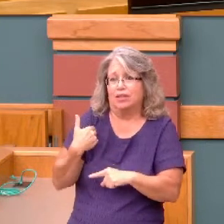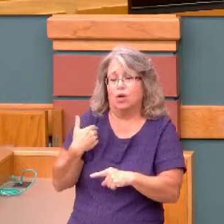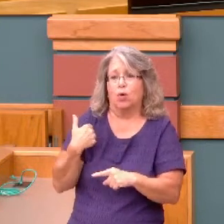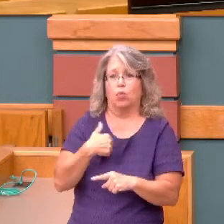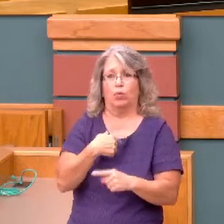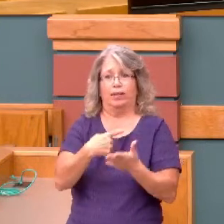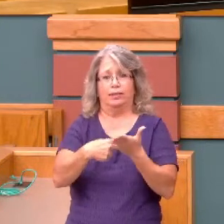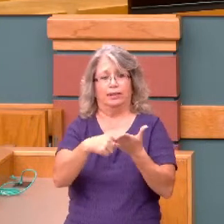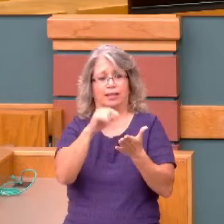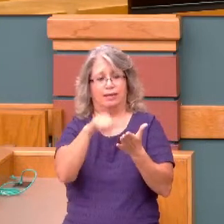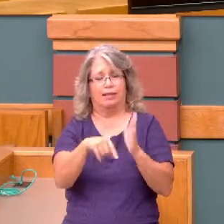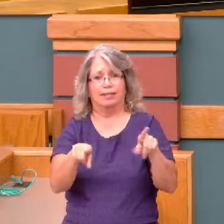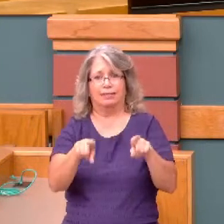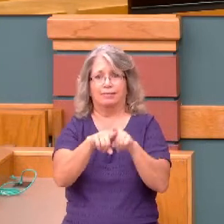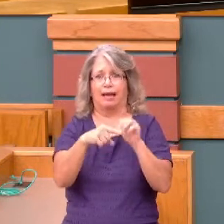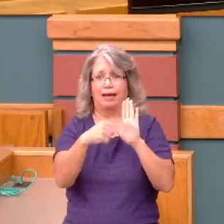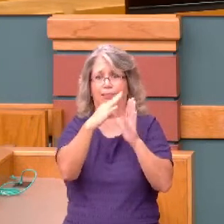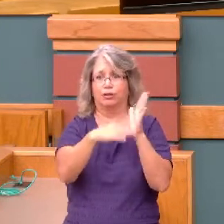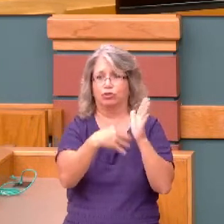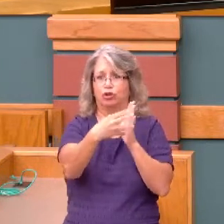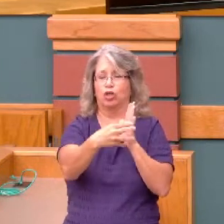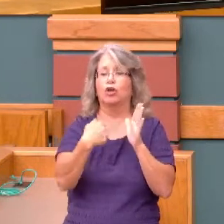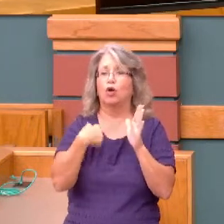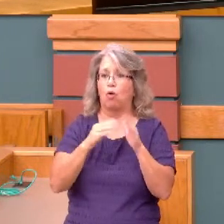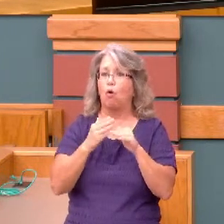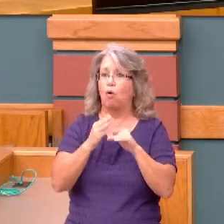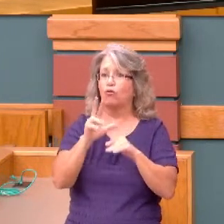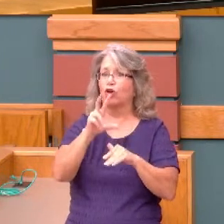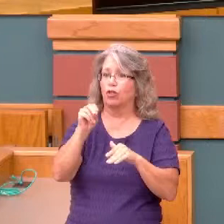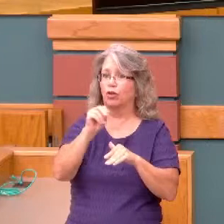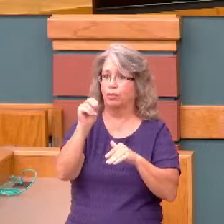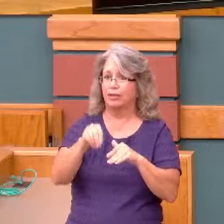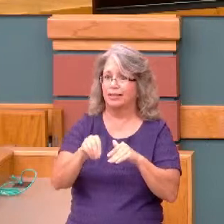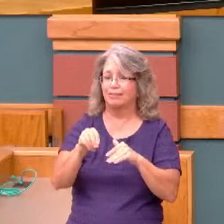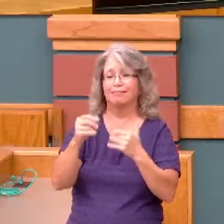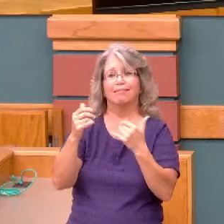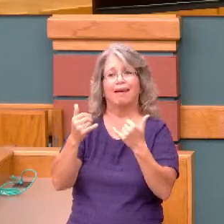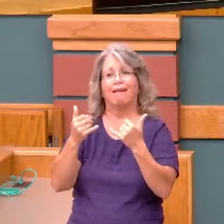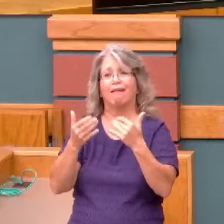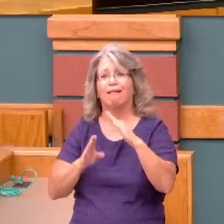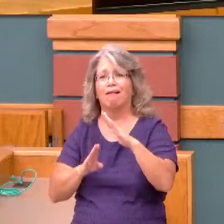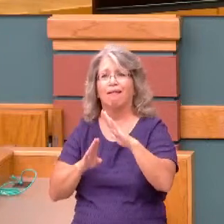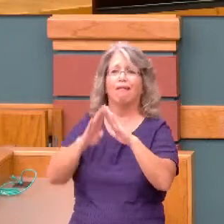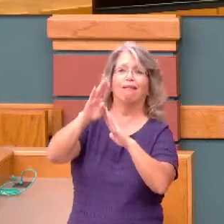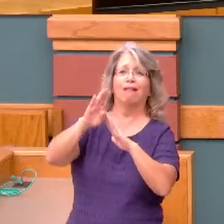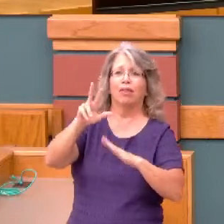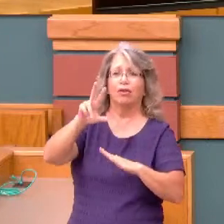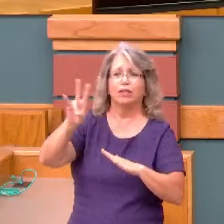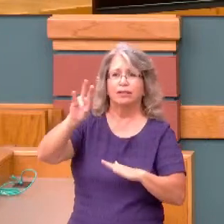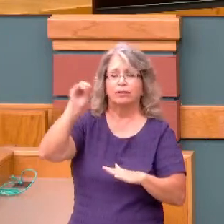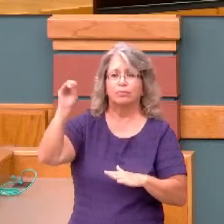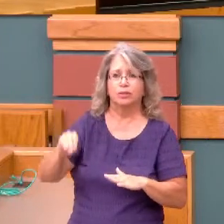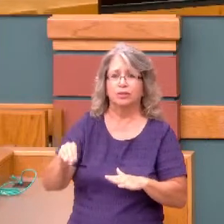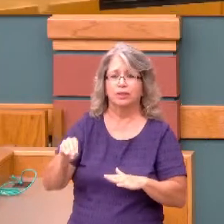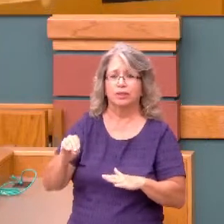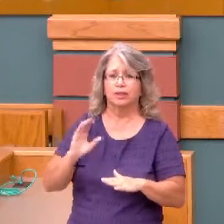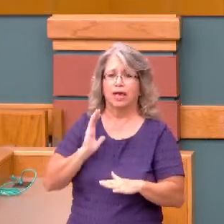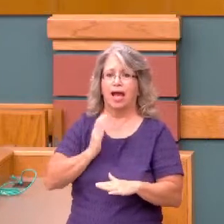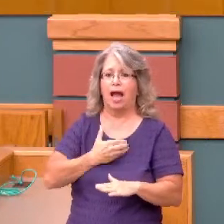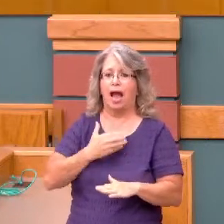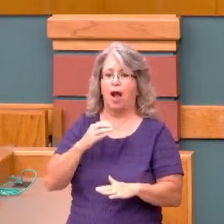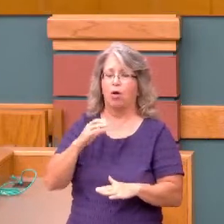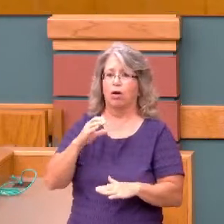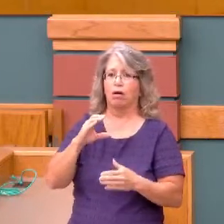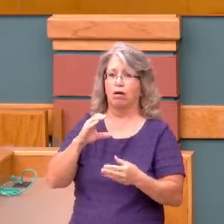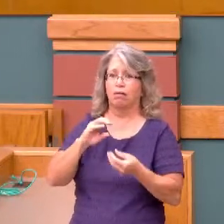we were over 30%, and now we're at 37%. Our COVID hospitalizations rates, as I said,